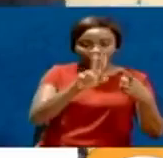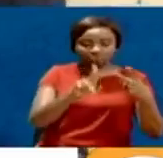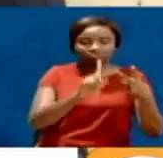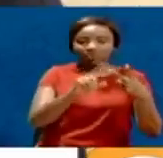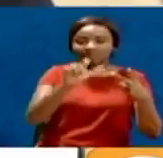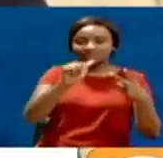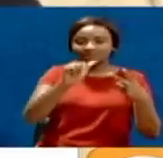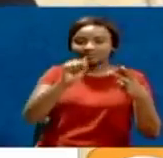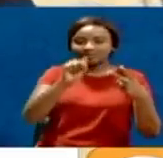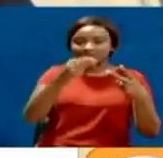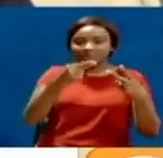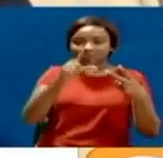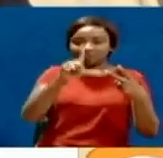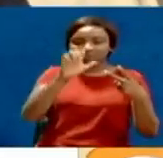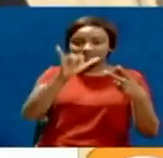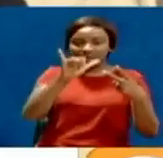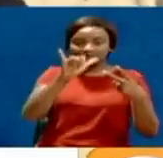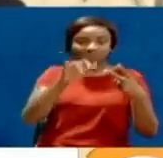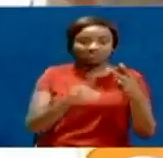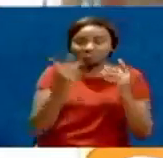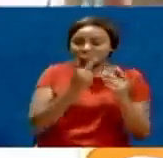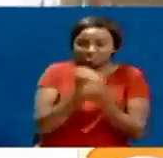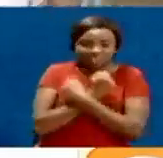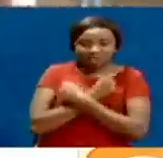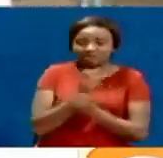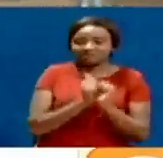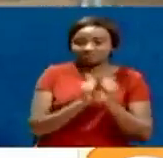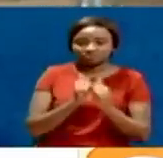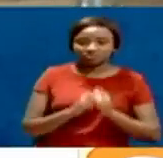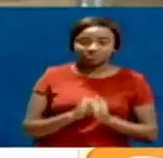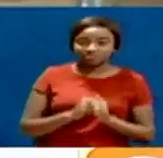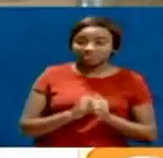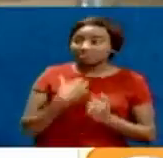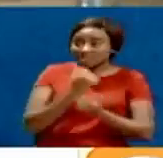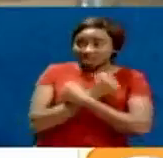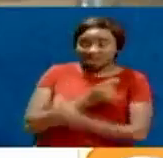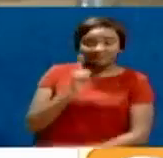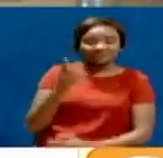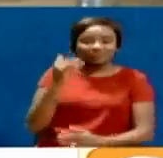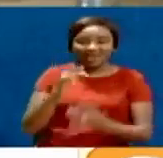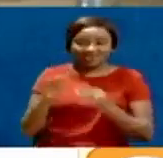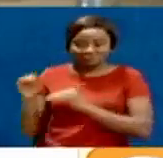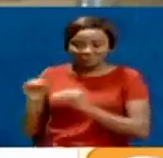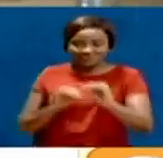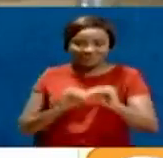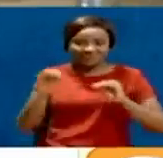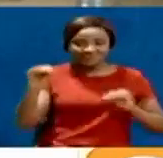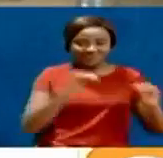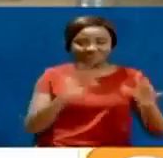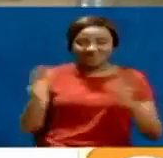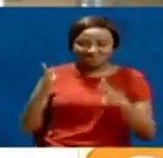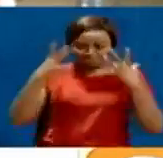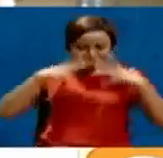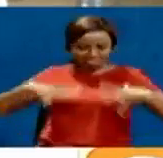Wangare. Both are passionate about the sport. The fun about fencing, the movement, and the mask,